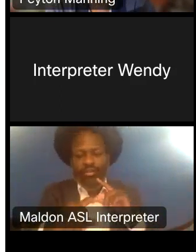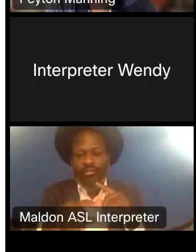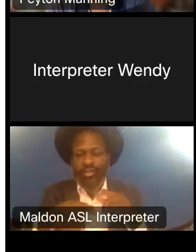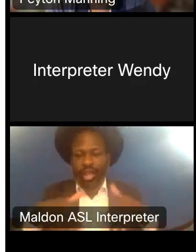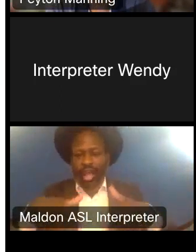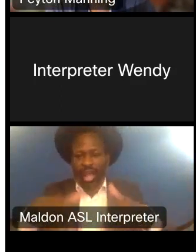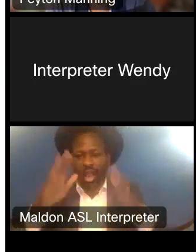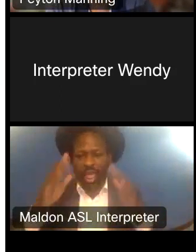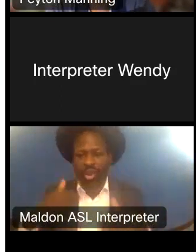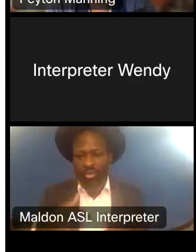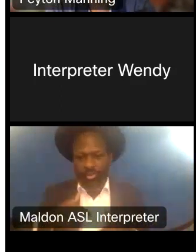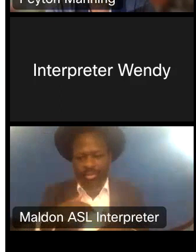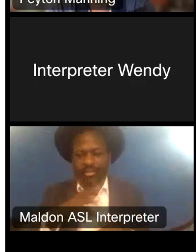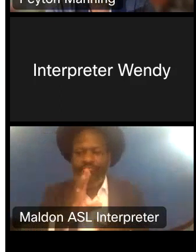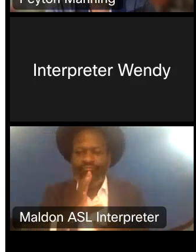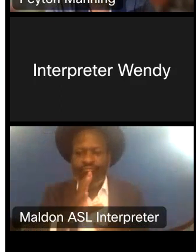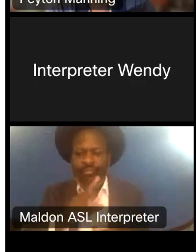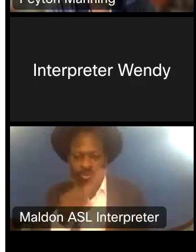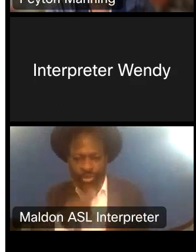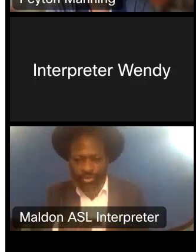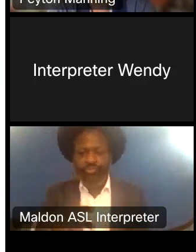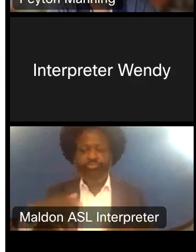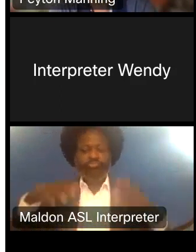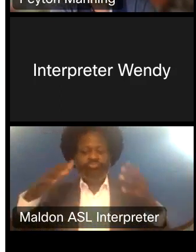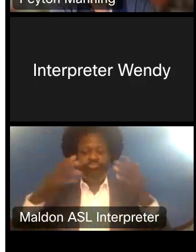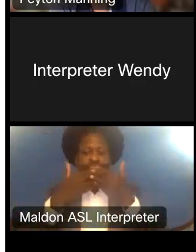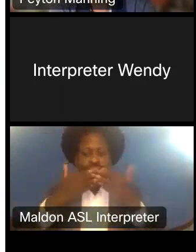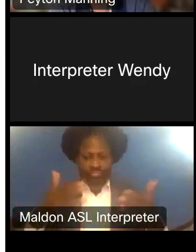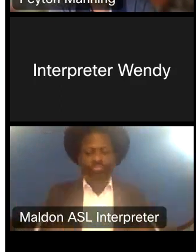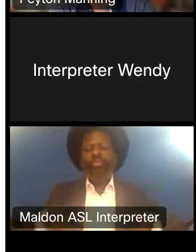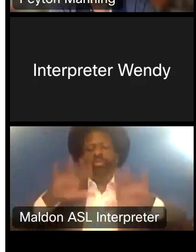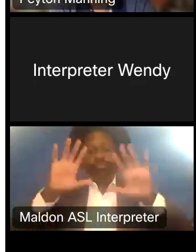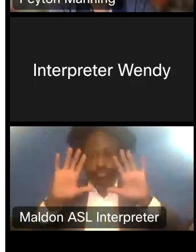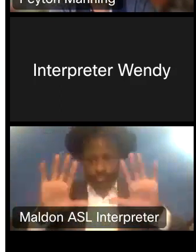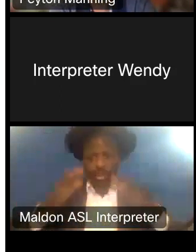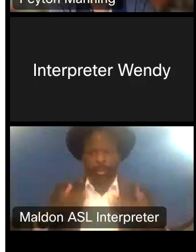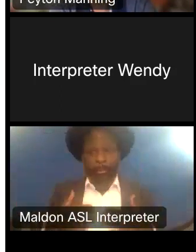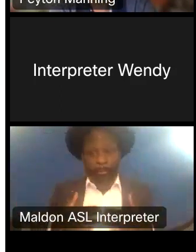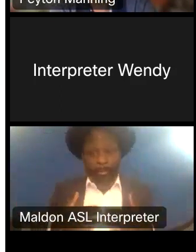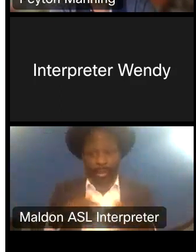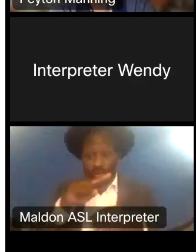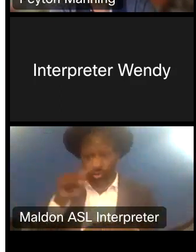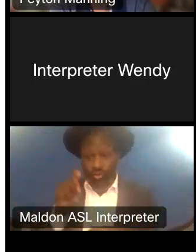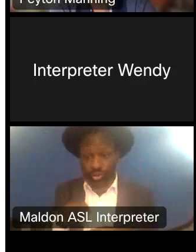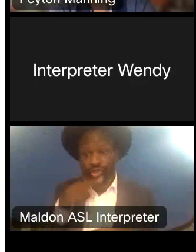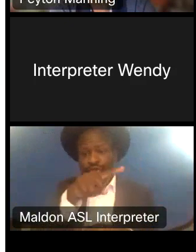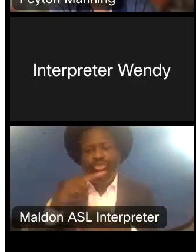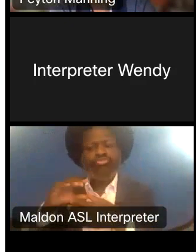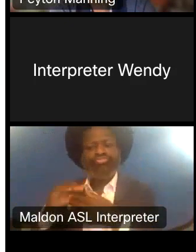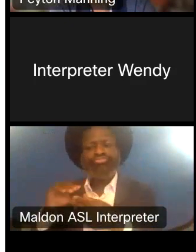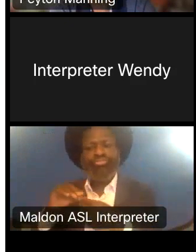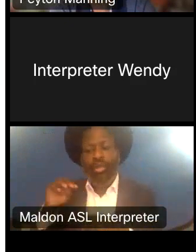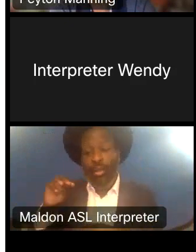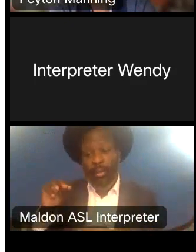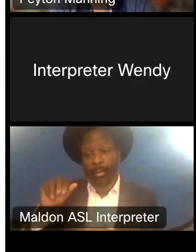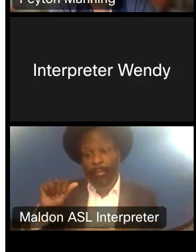Thank you, everyone. My question is regarding, I think you mentioned something about the mayor's initiative on the